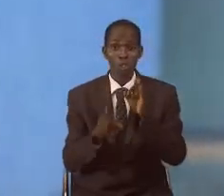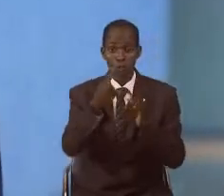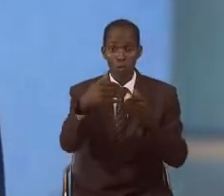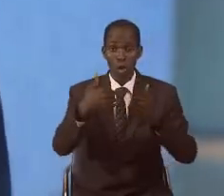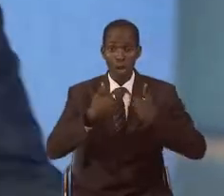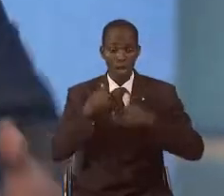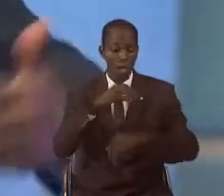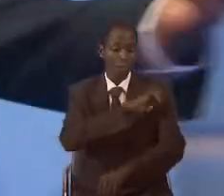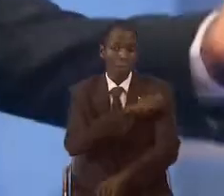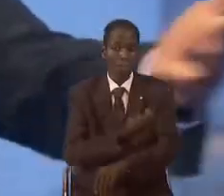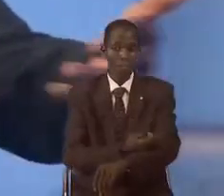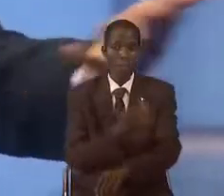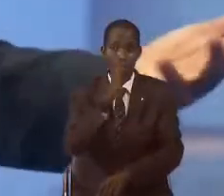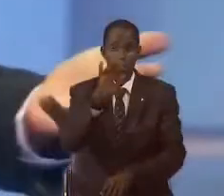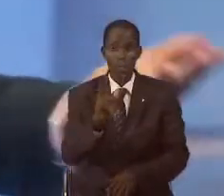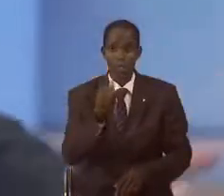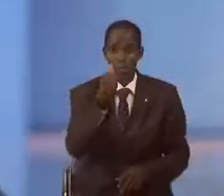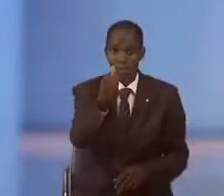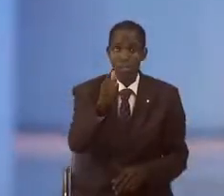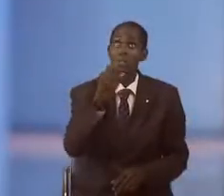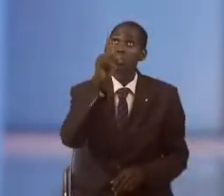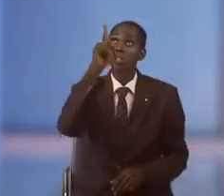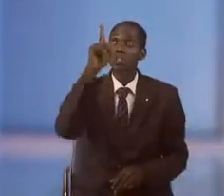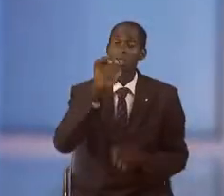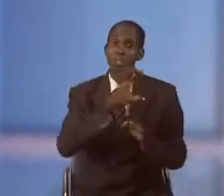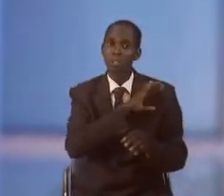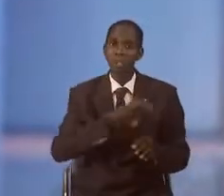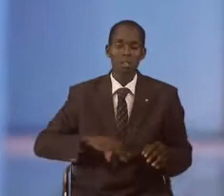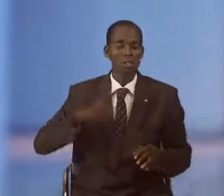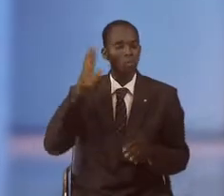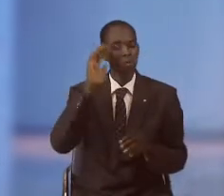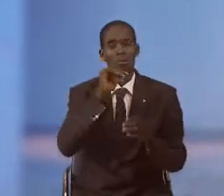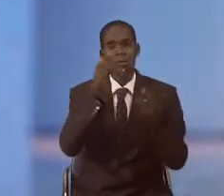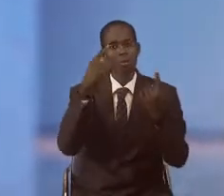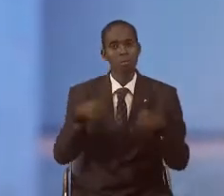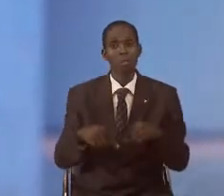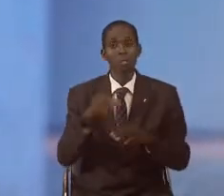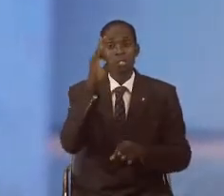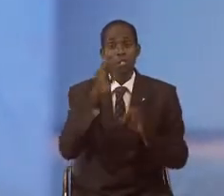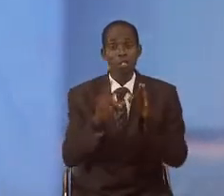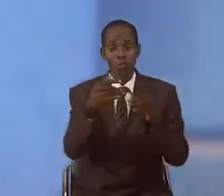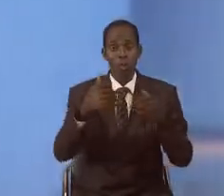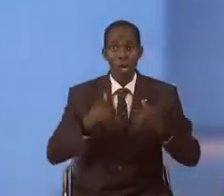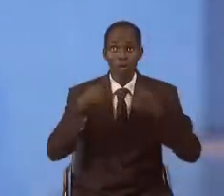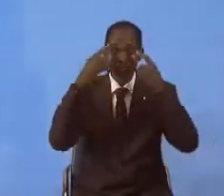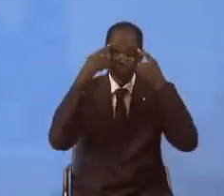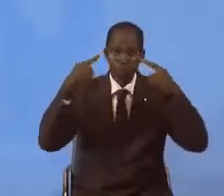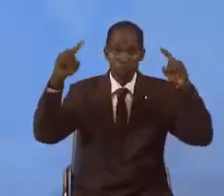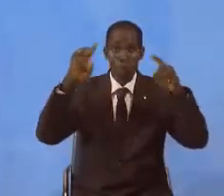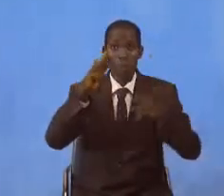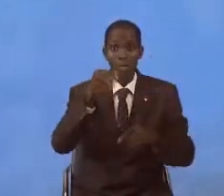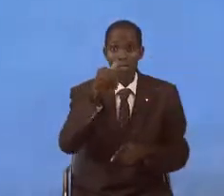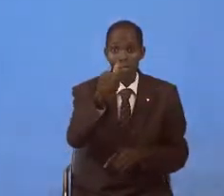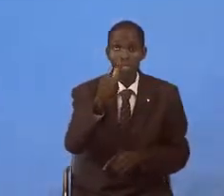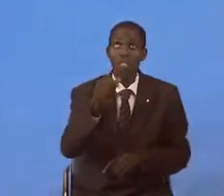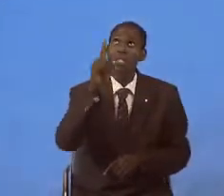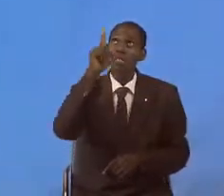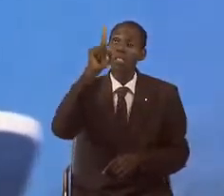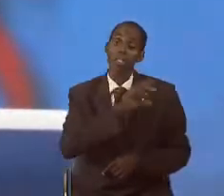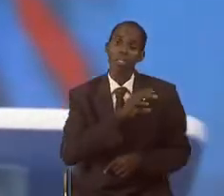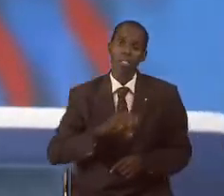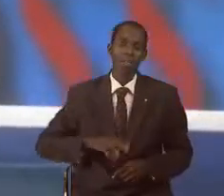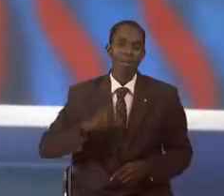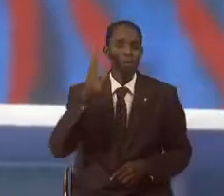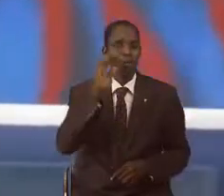come. If you have the energy by yourself, it will not come. If you have succeeded by